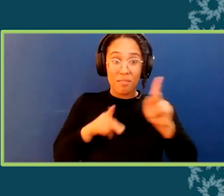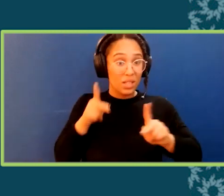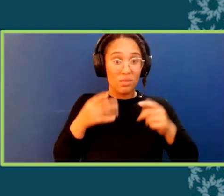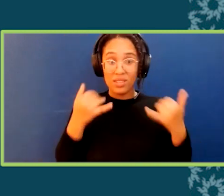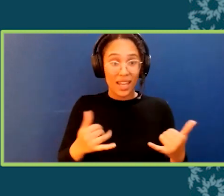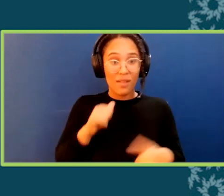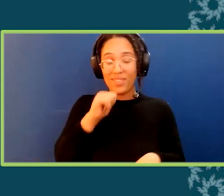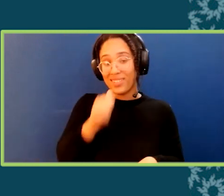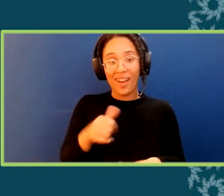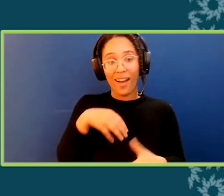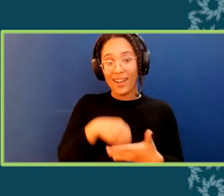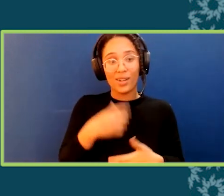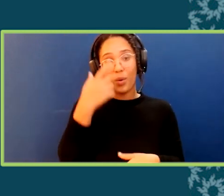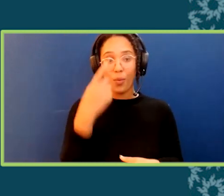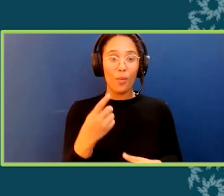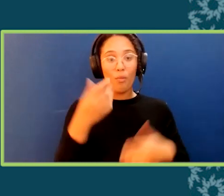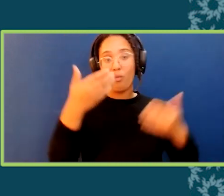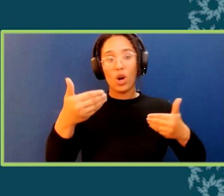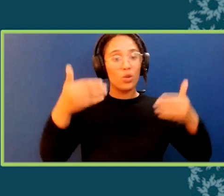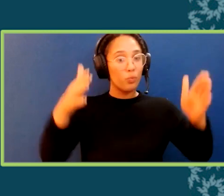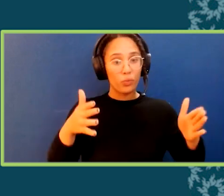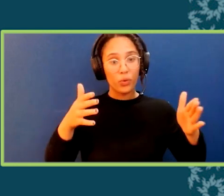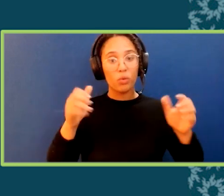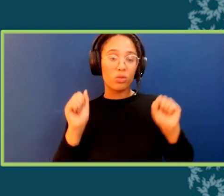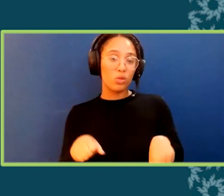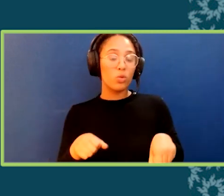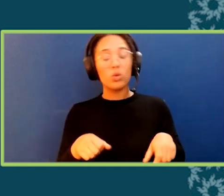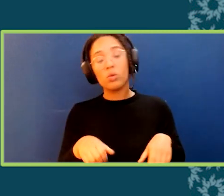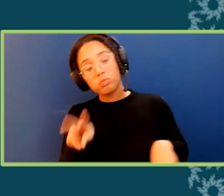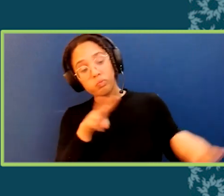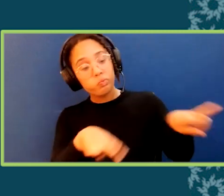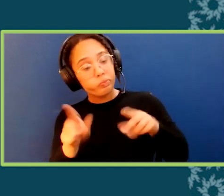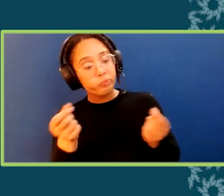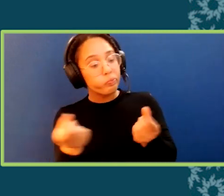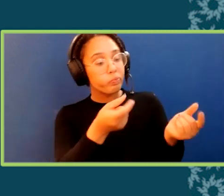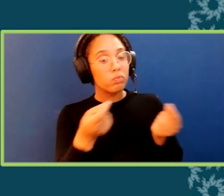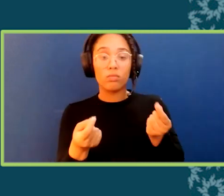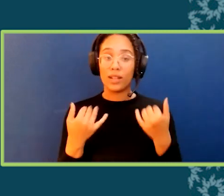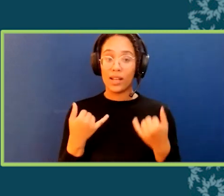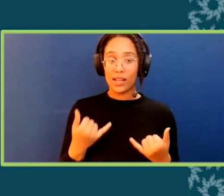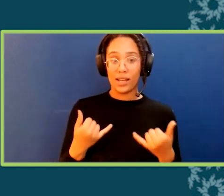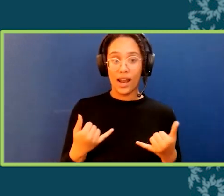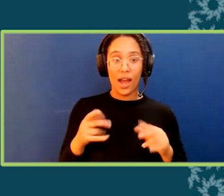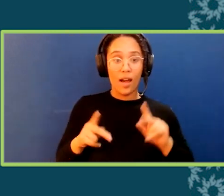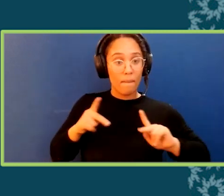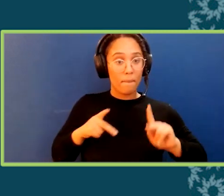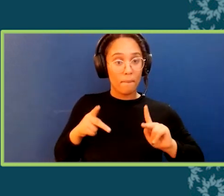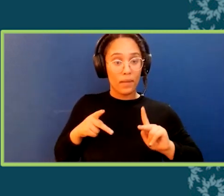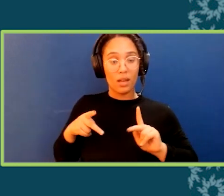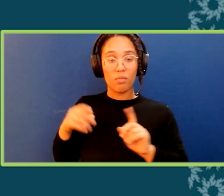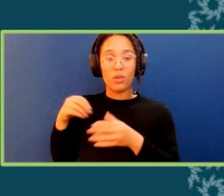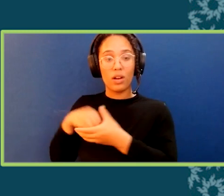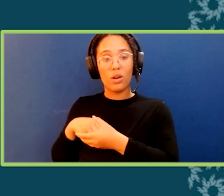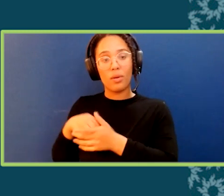some ways their day-to-day and what it is that they're doing. And also people are in spaces where they consider, and a lot of